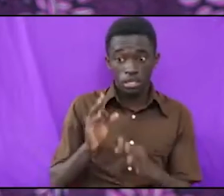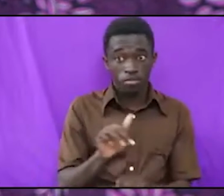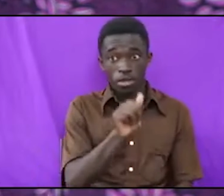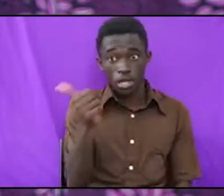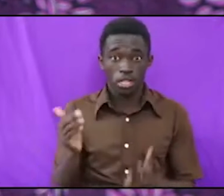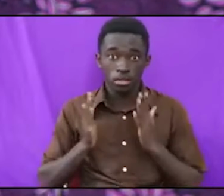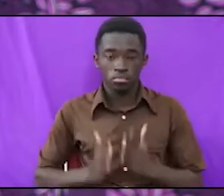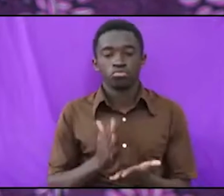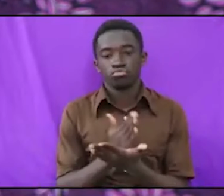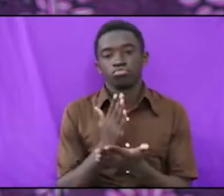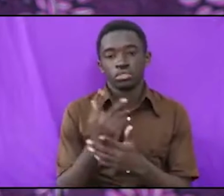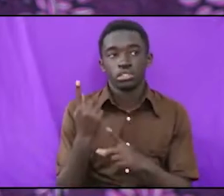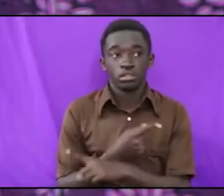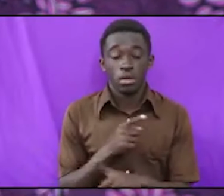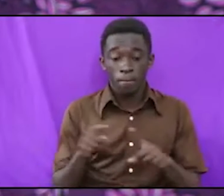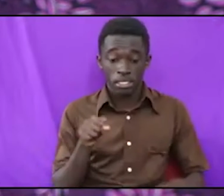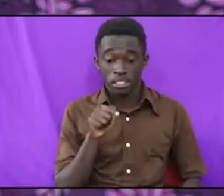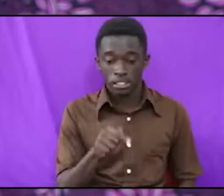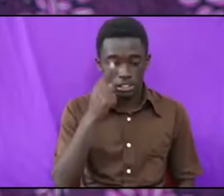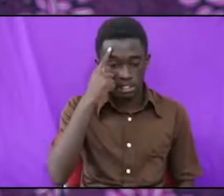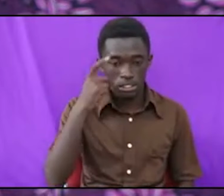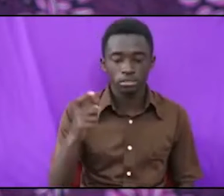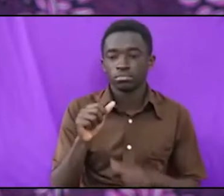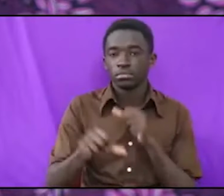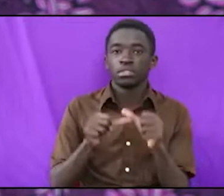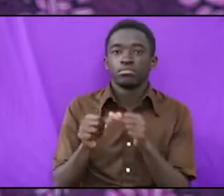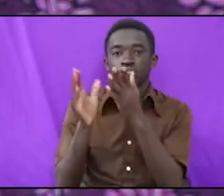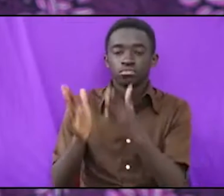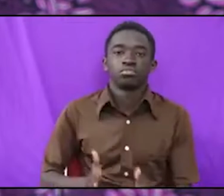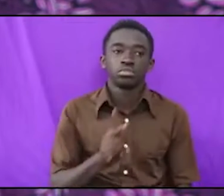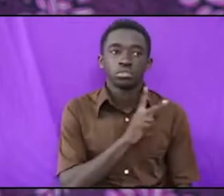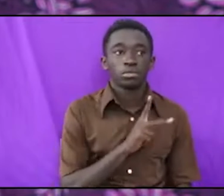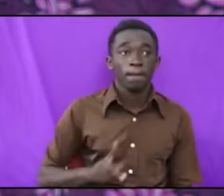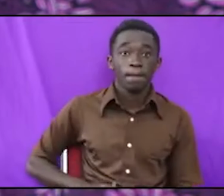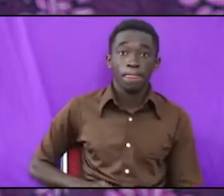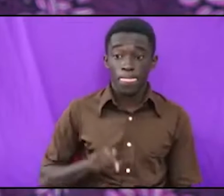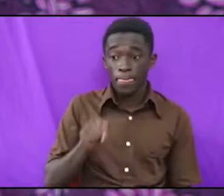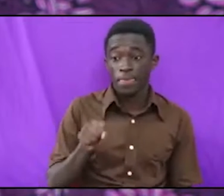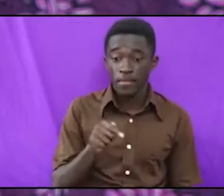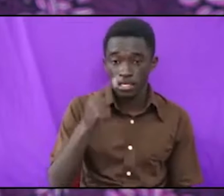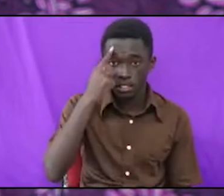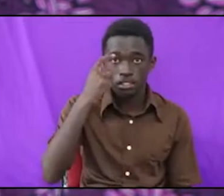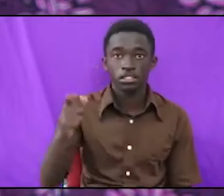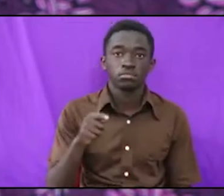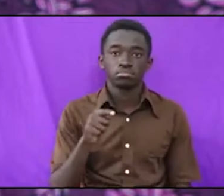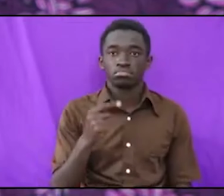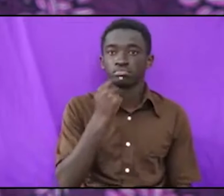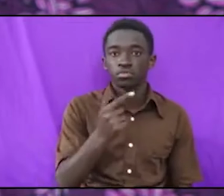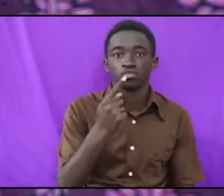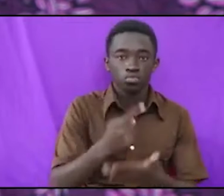different. But this dream is about you. And this dream basically says this.